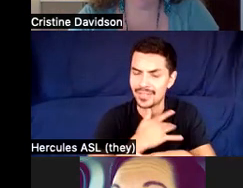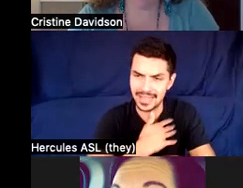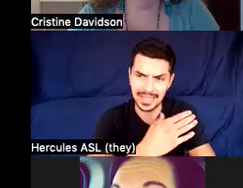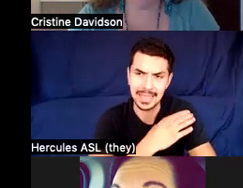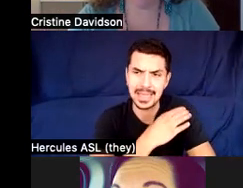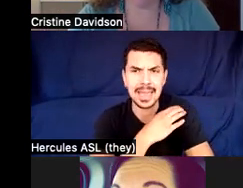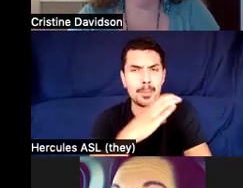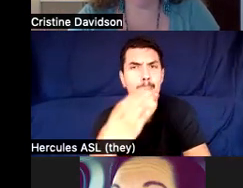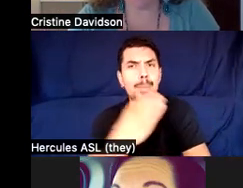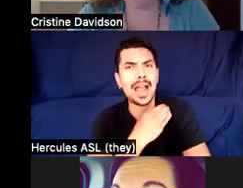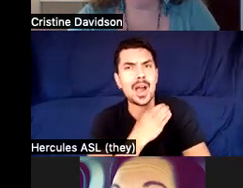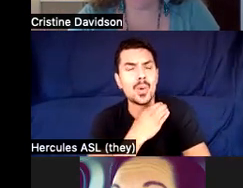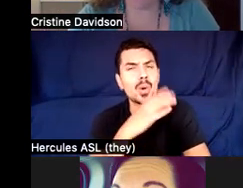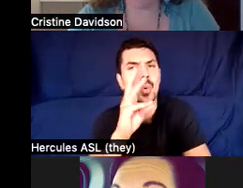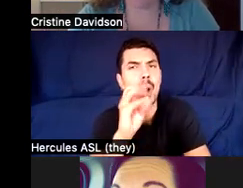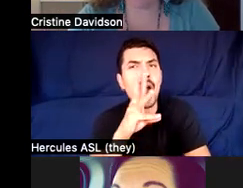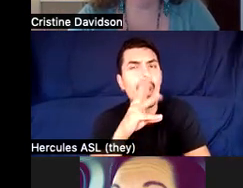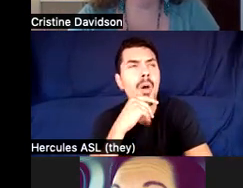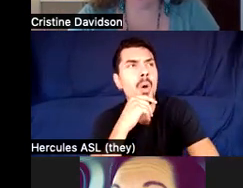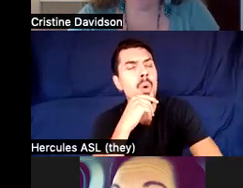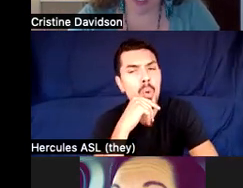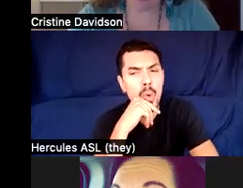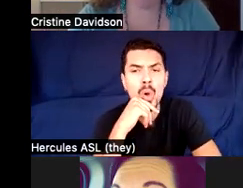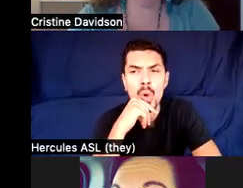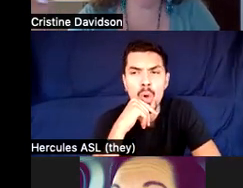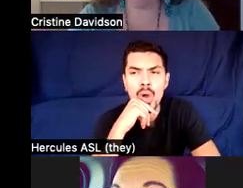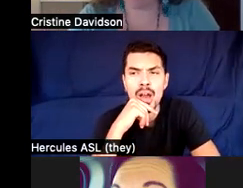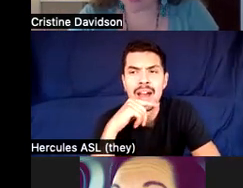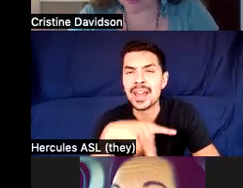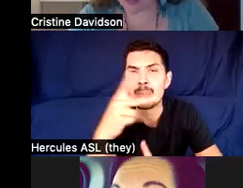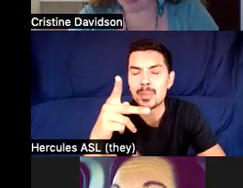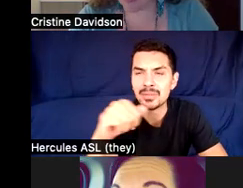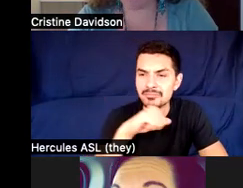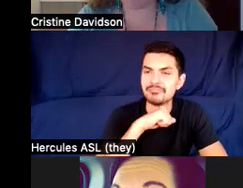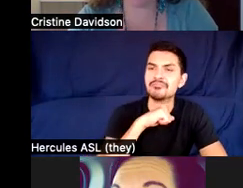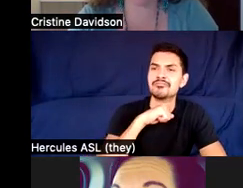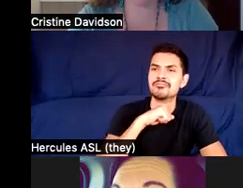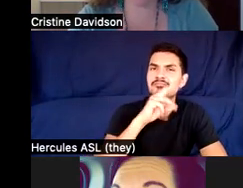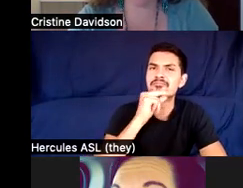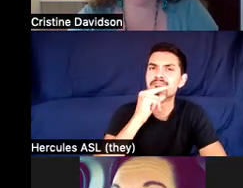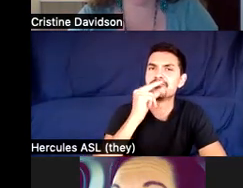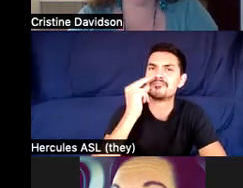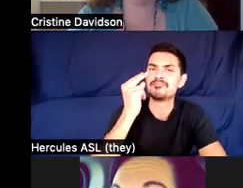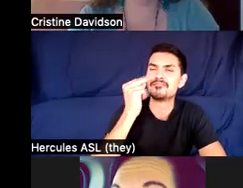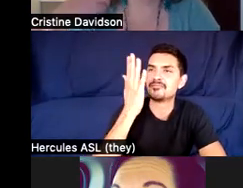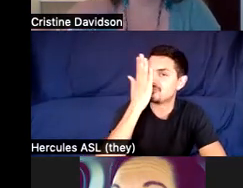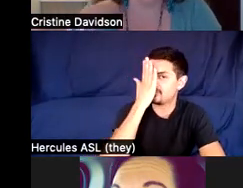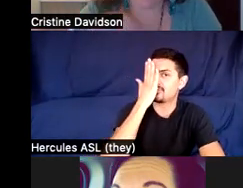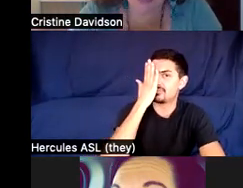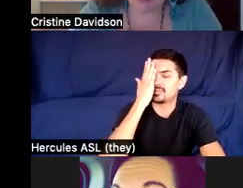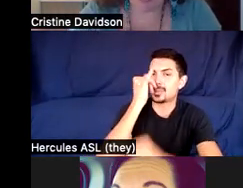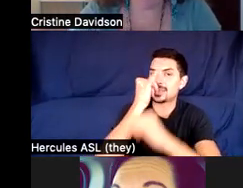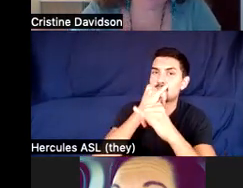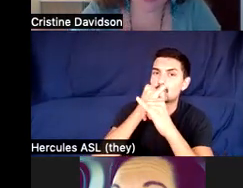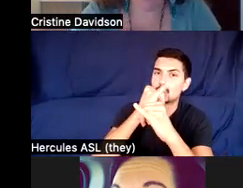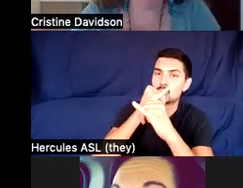itself. And if we get pushback for whatever reason from the institutions, it still